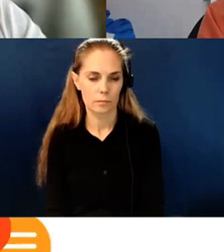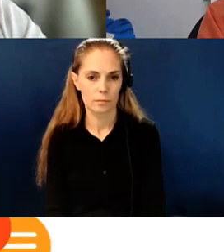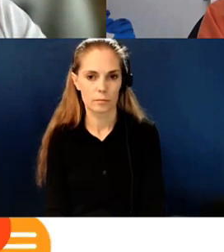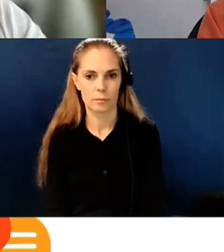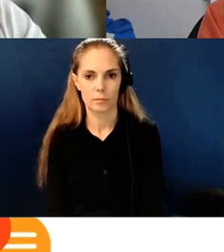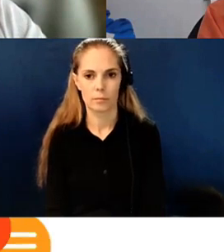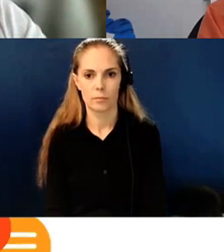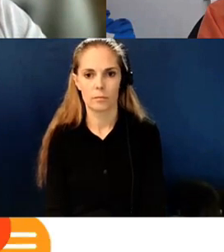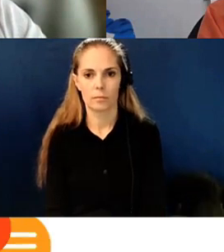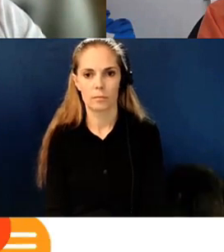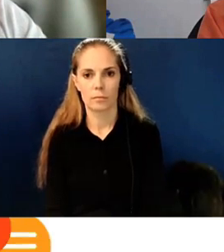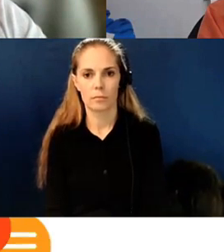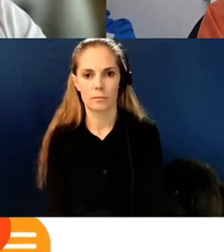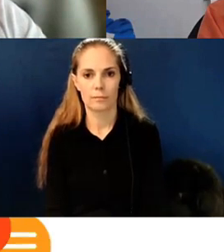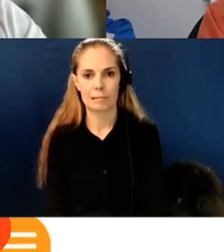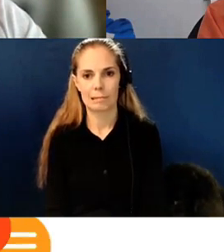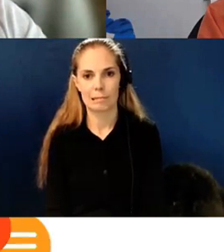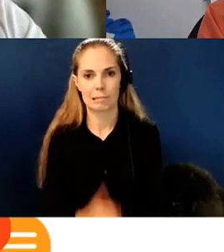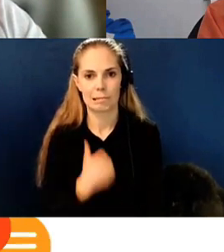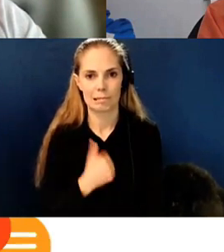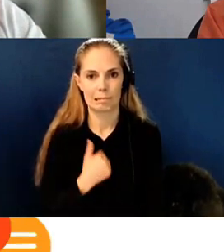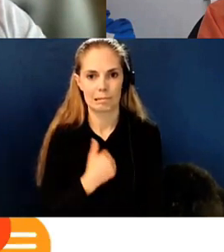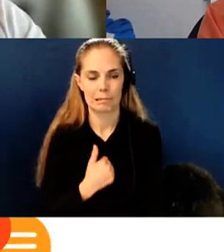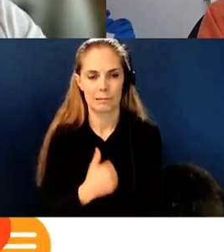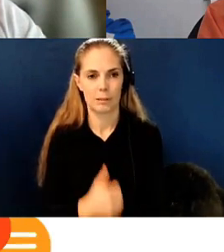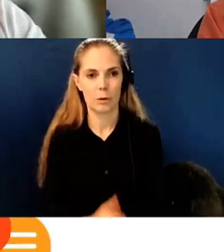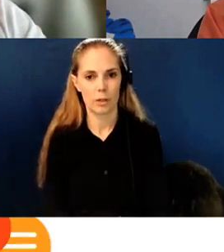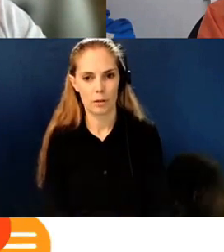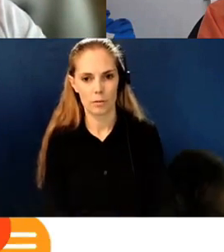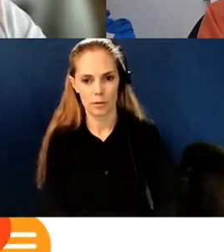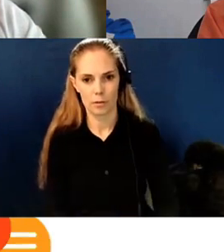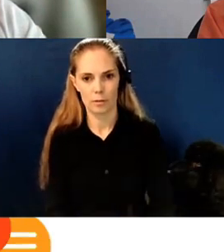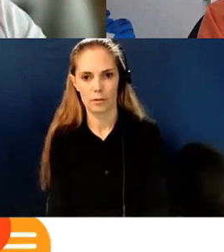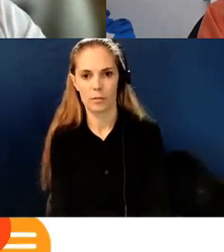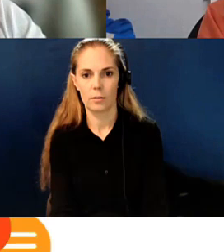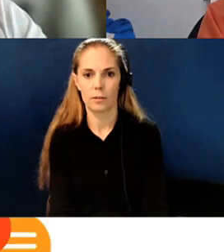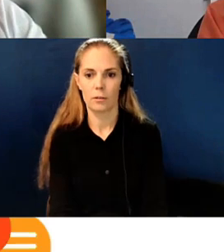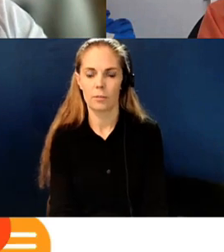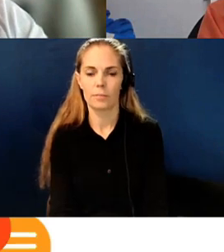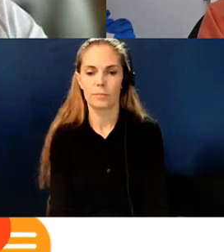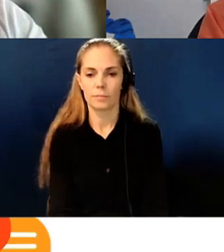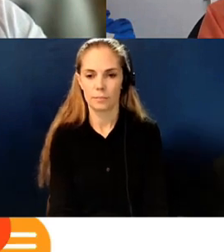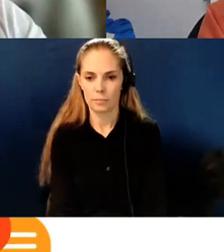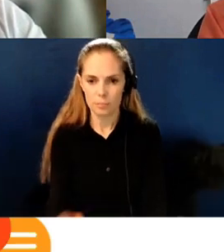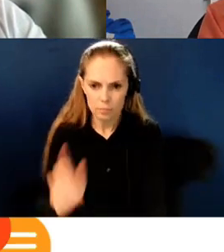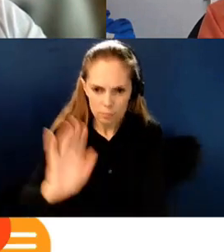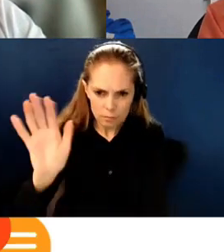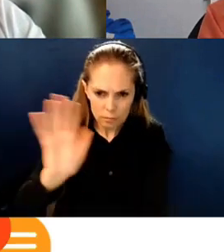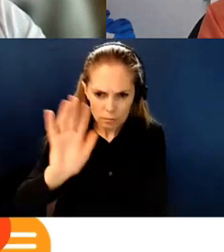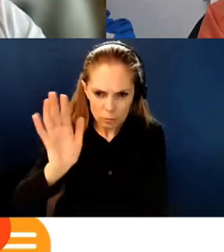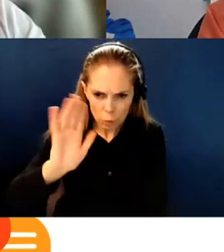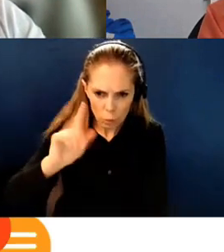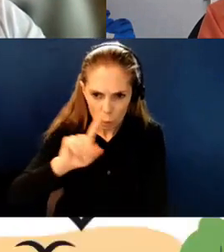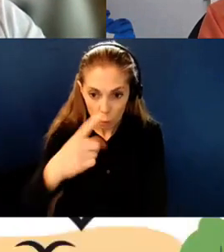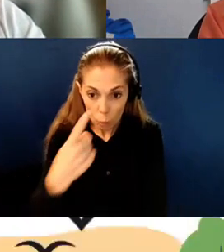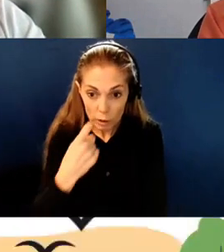Dai is waving for us. Dai, do you have any questions or just a wave? Just a wave. Okay, perfect.